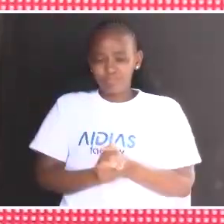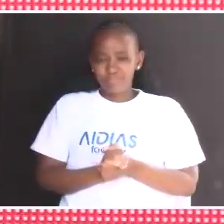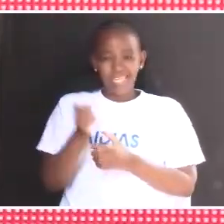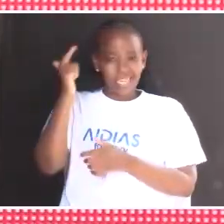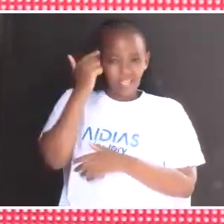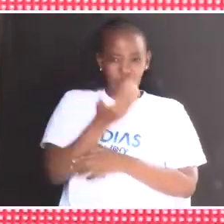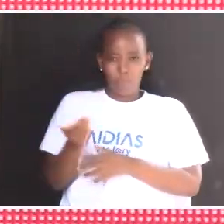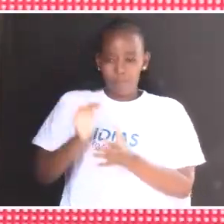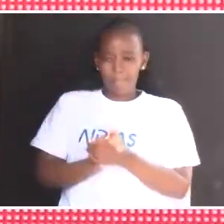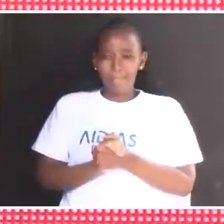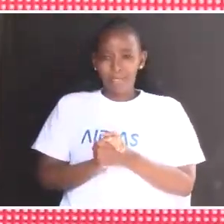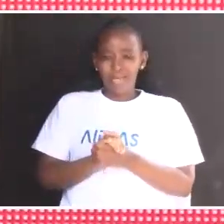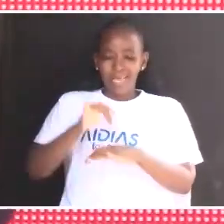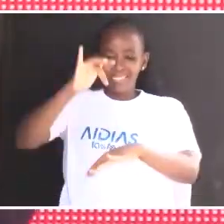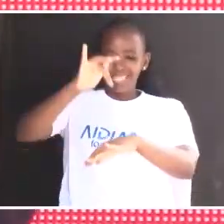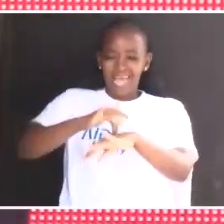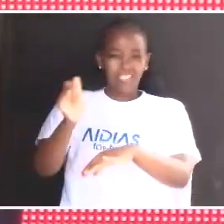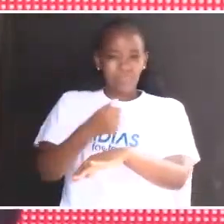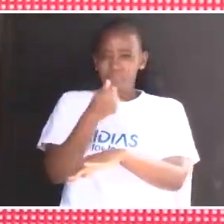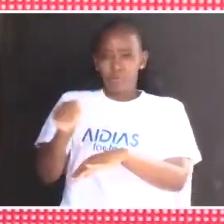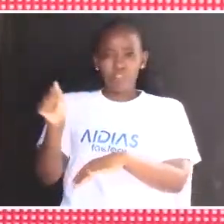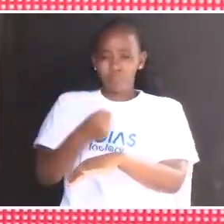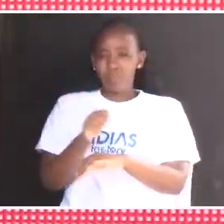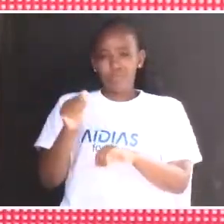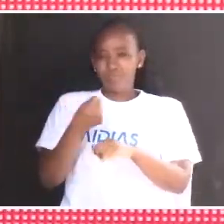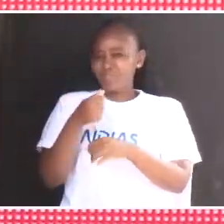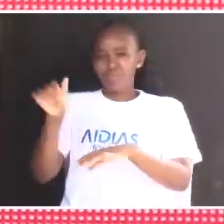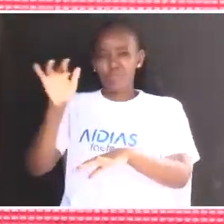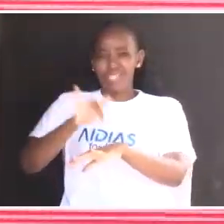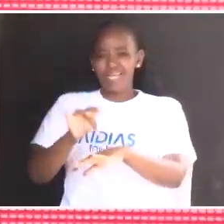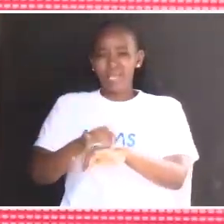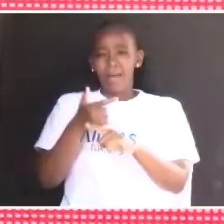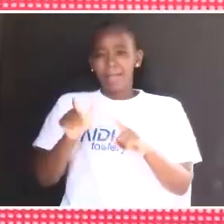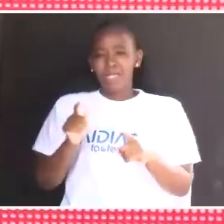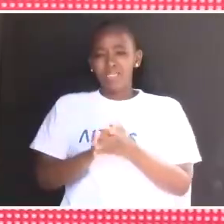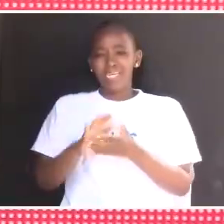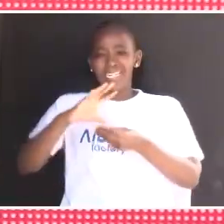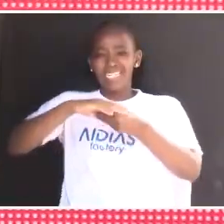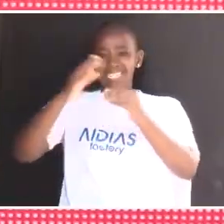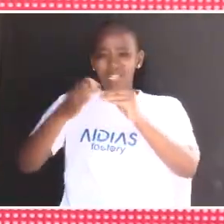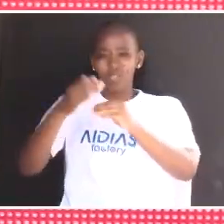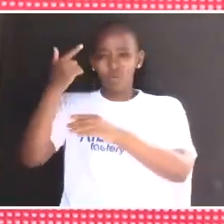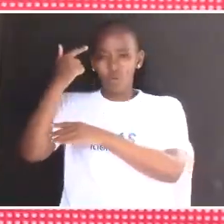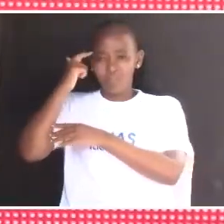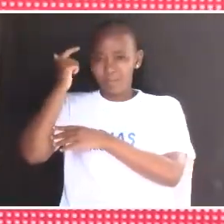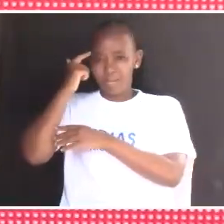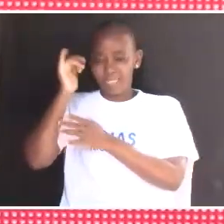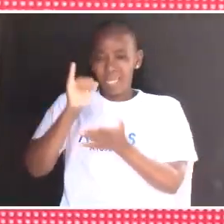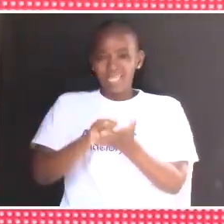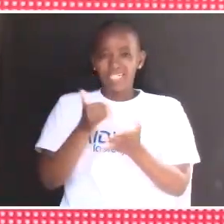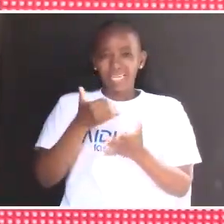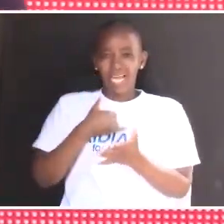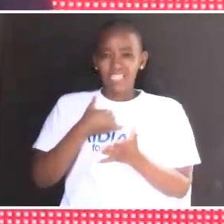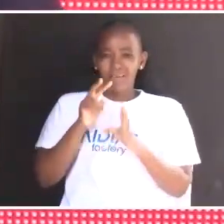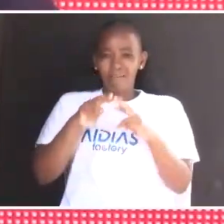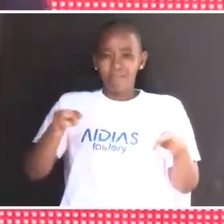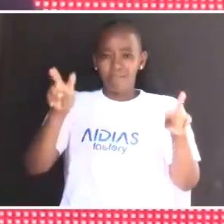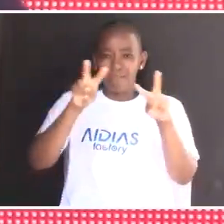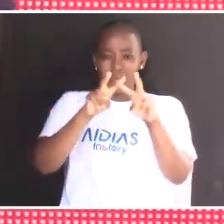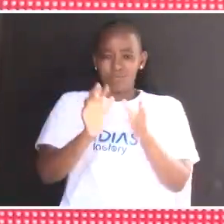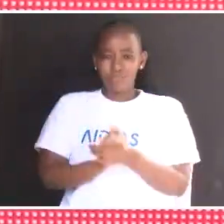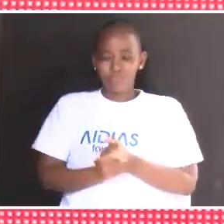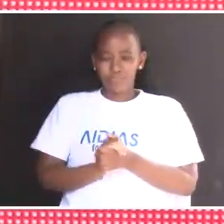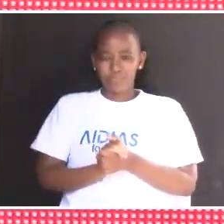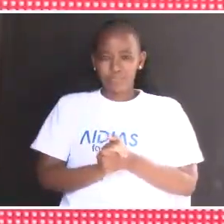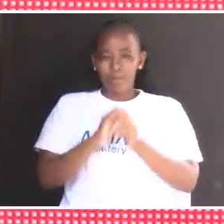intellectual property is intangible, ni kitu huwezi guza. But ni creation of your mind that has value.